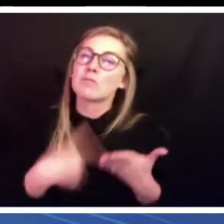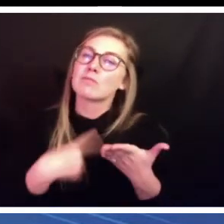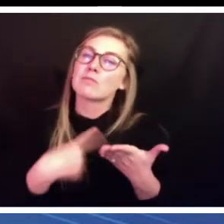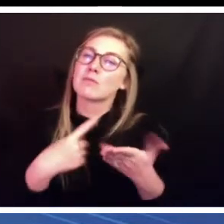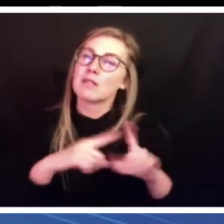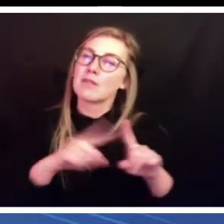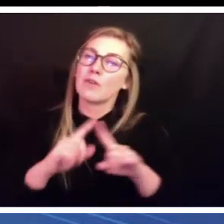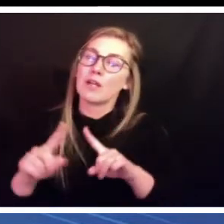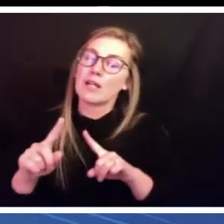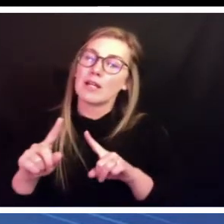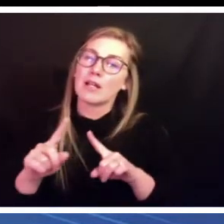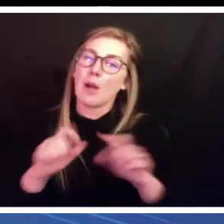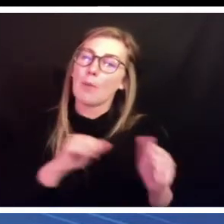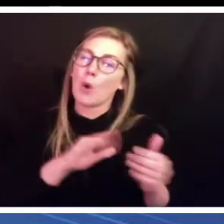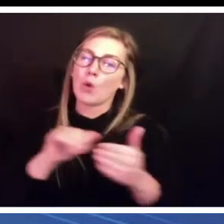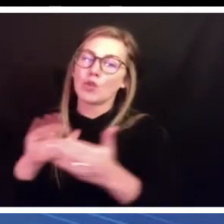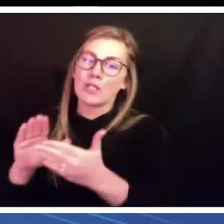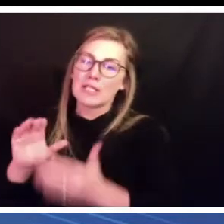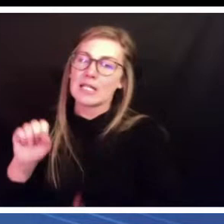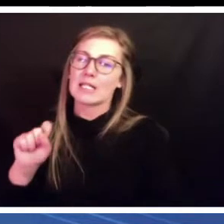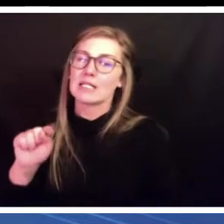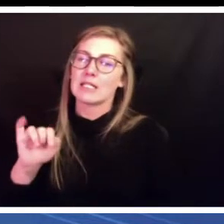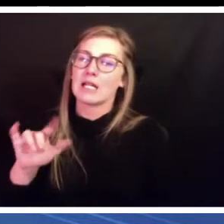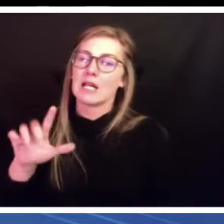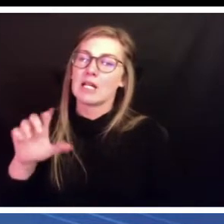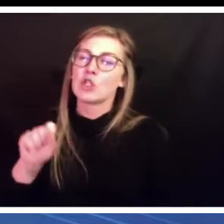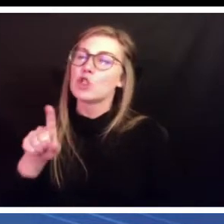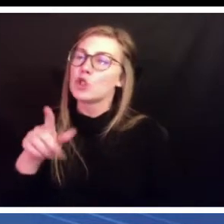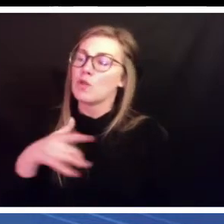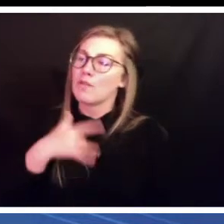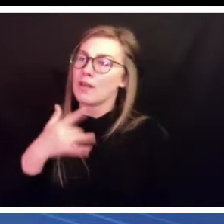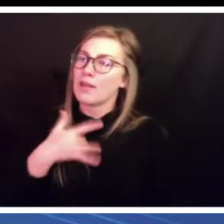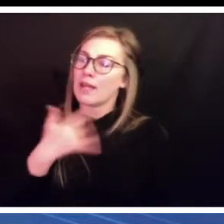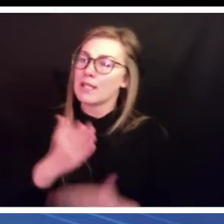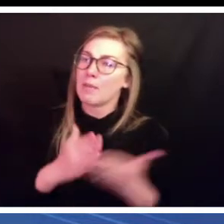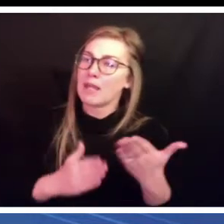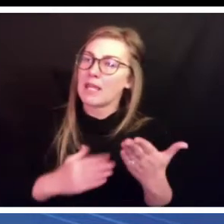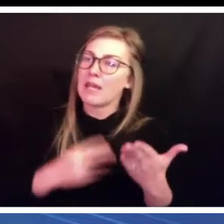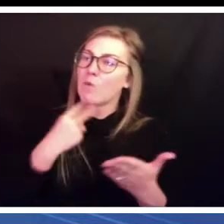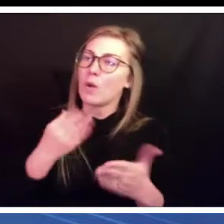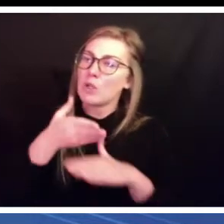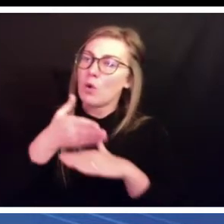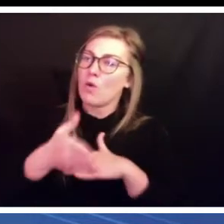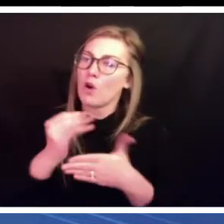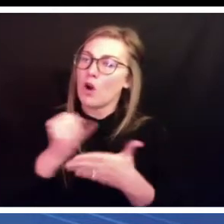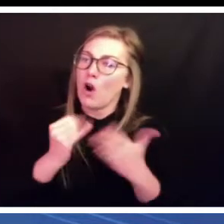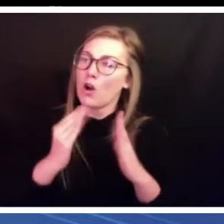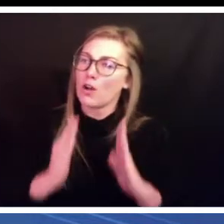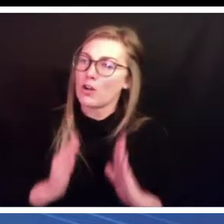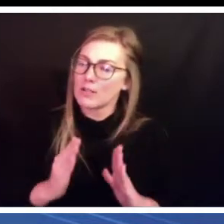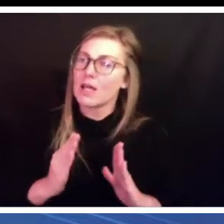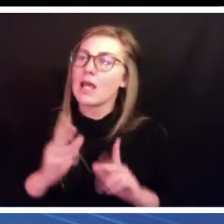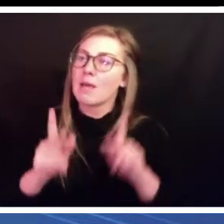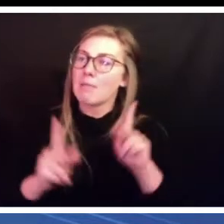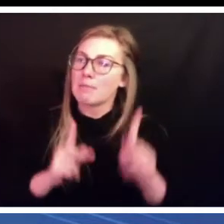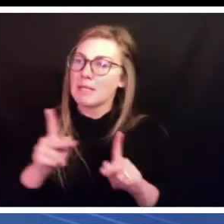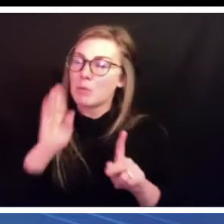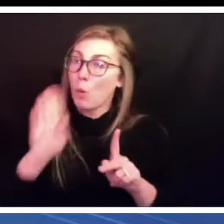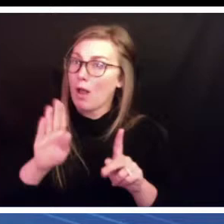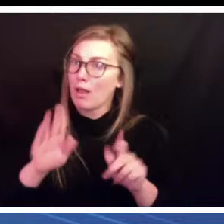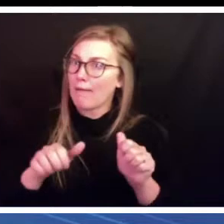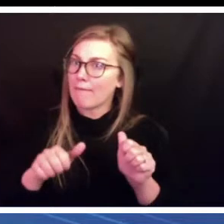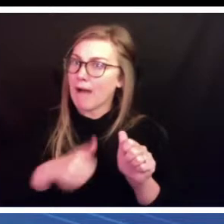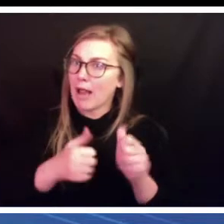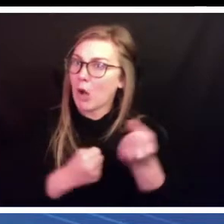that certain voiceover artists in this field start to get a following because people like their particular approach